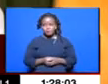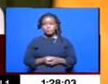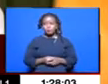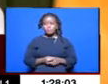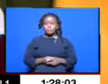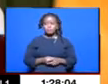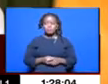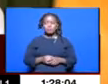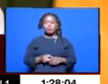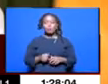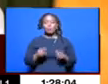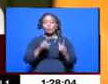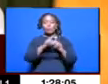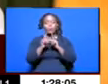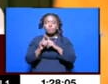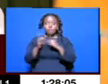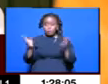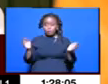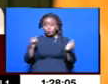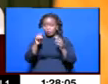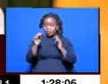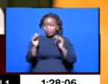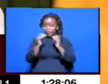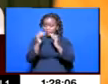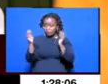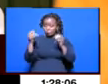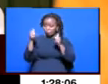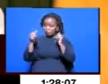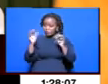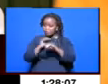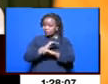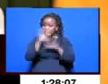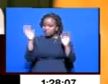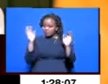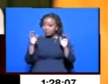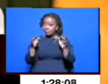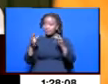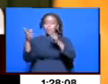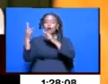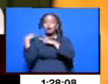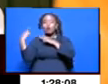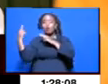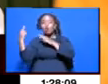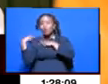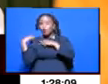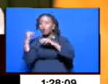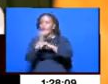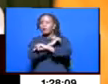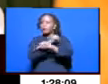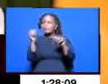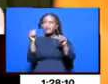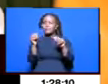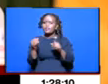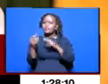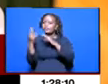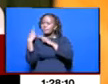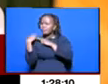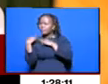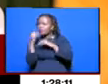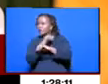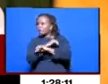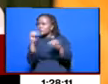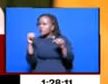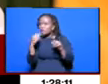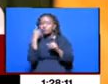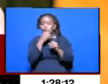At no stage, is very clear to me, is the role of the president, qua president, contemplated by the